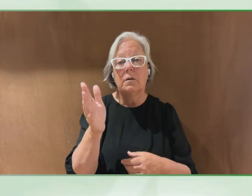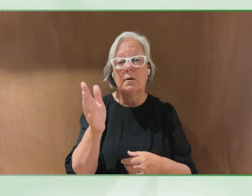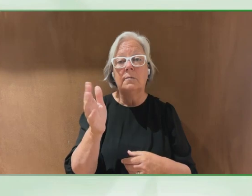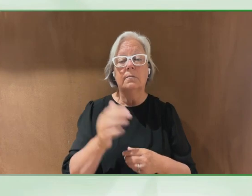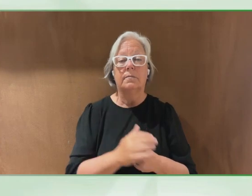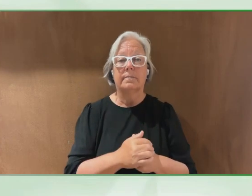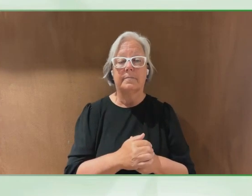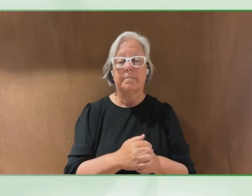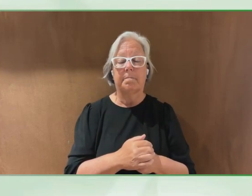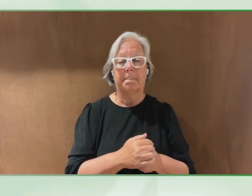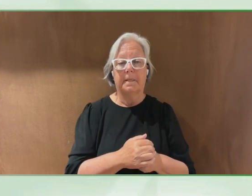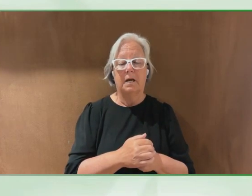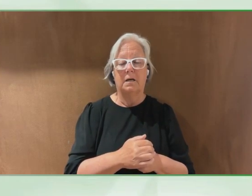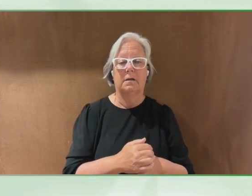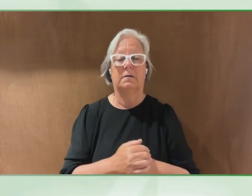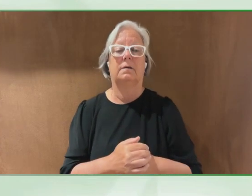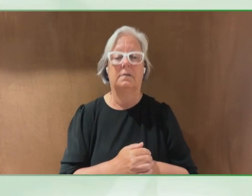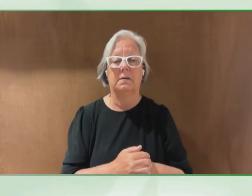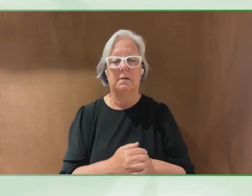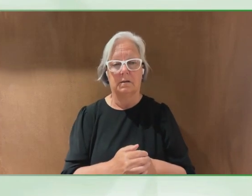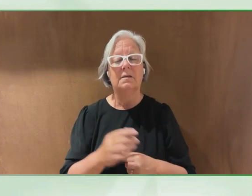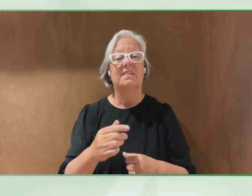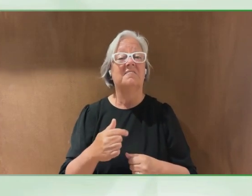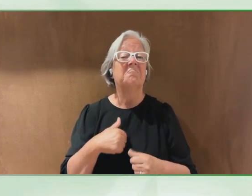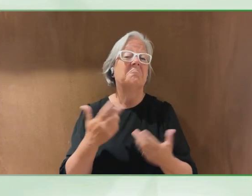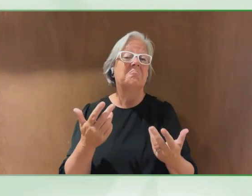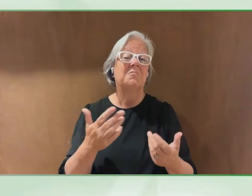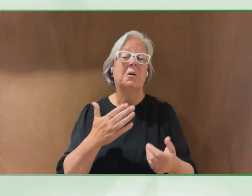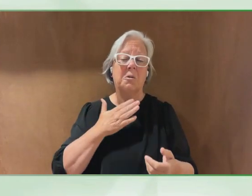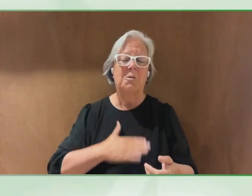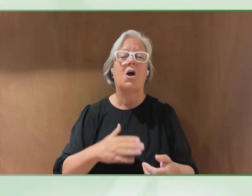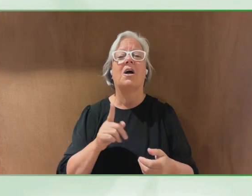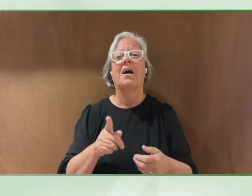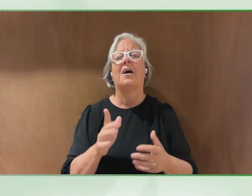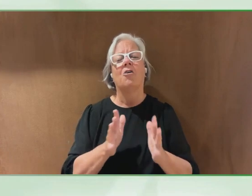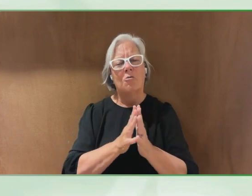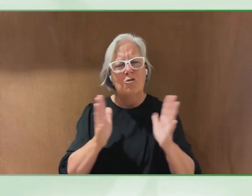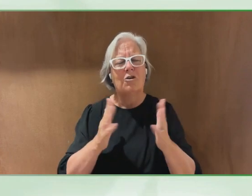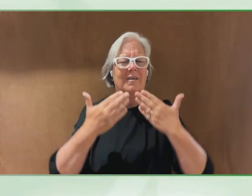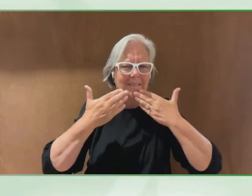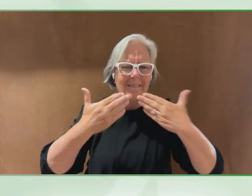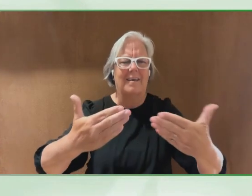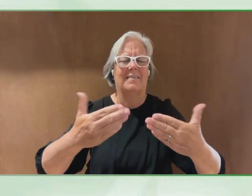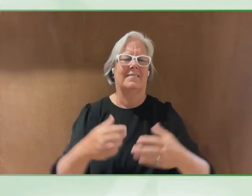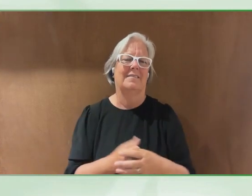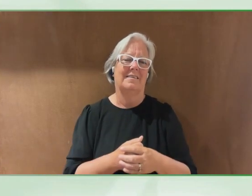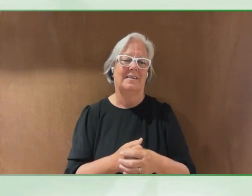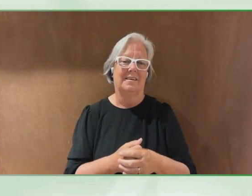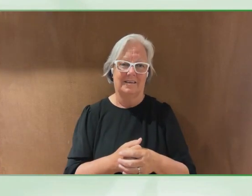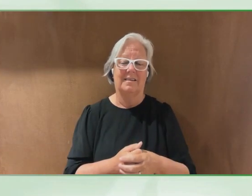wanted to say thank you, big thank you, and wanted also to say that we will